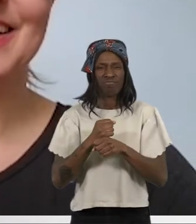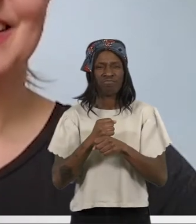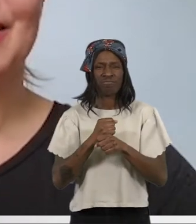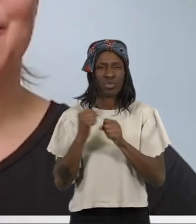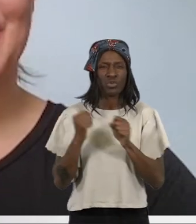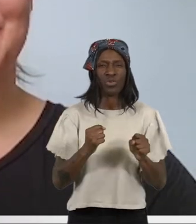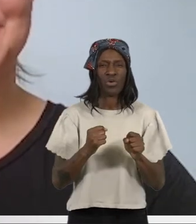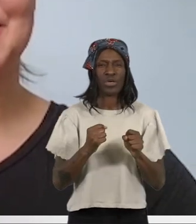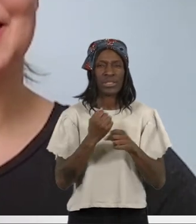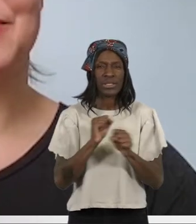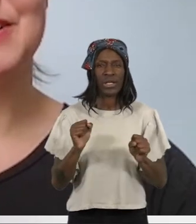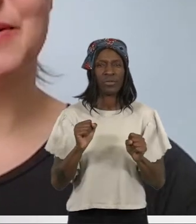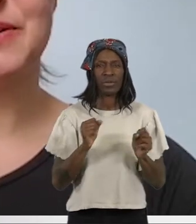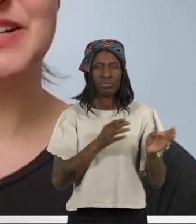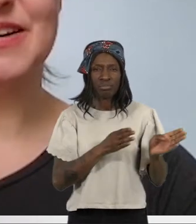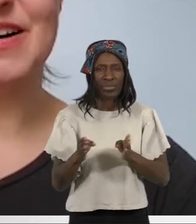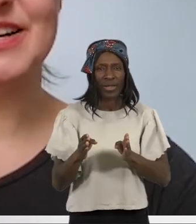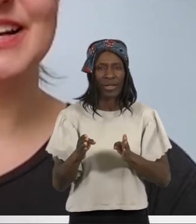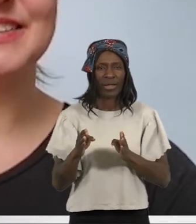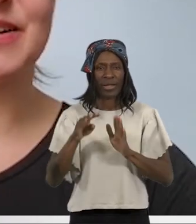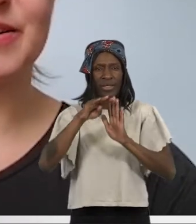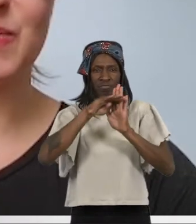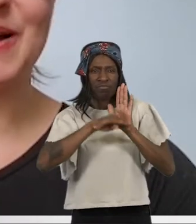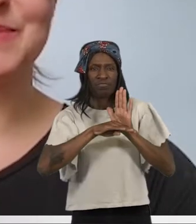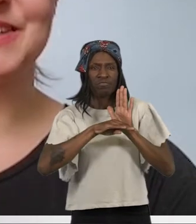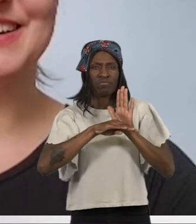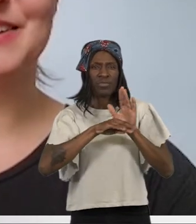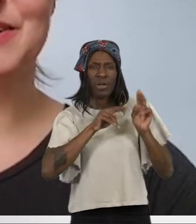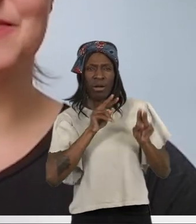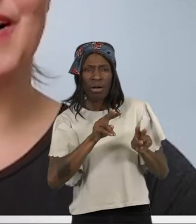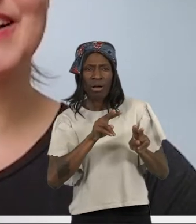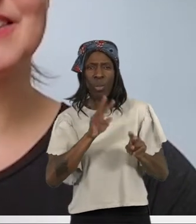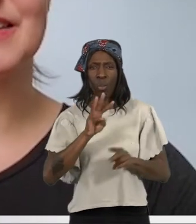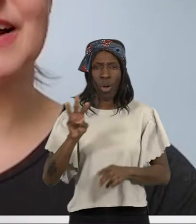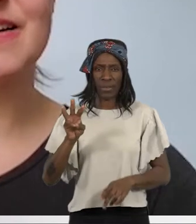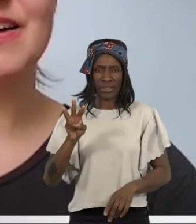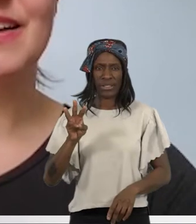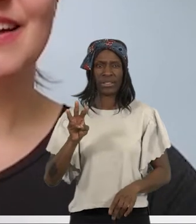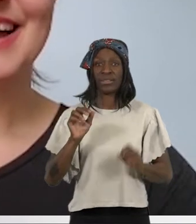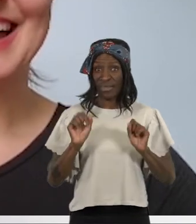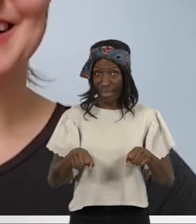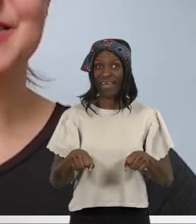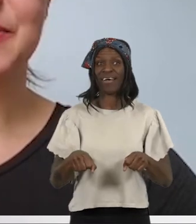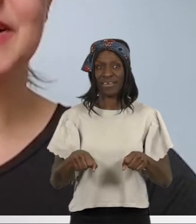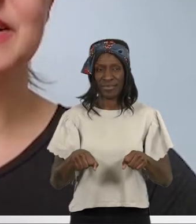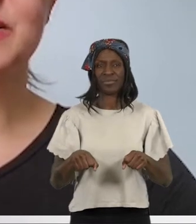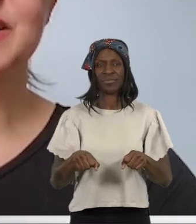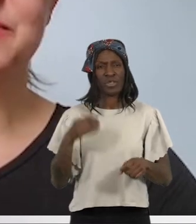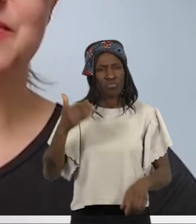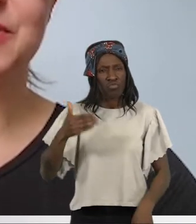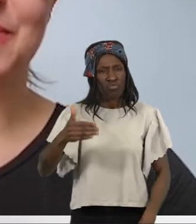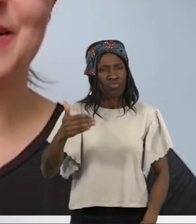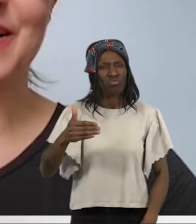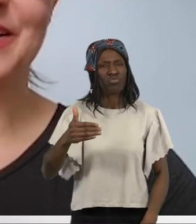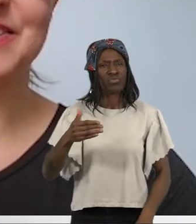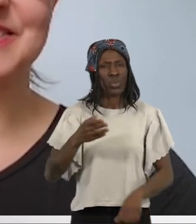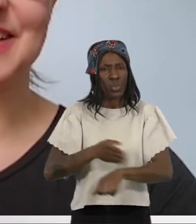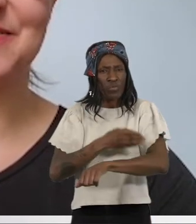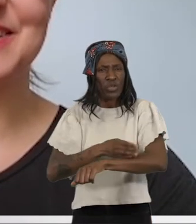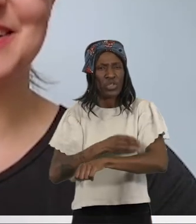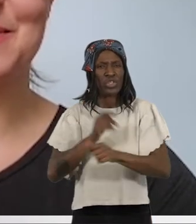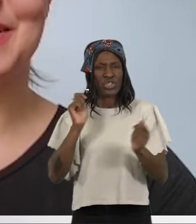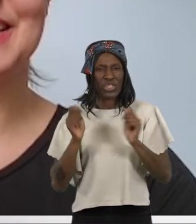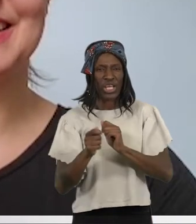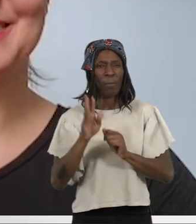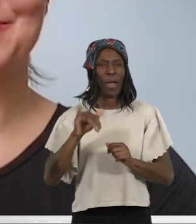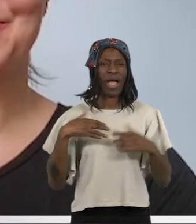plan for health and safety early on. It's on our website, you can find it there, and it's regularly reviewed by our Health and